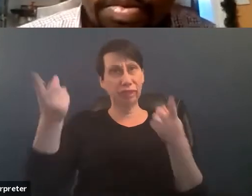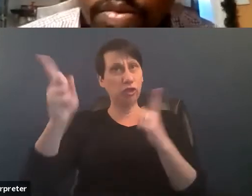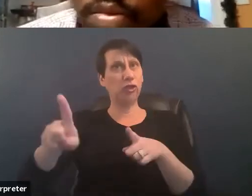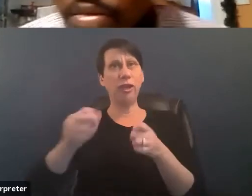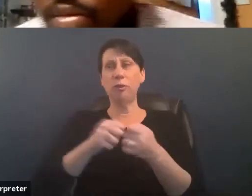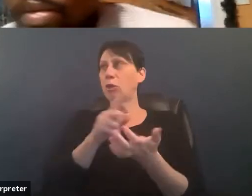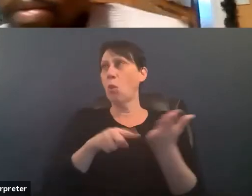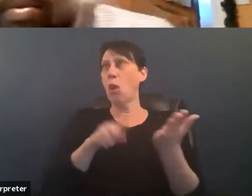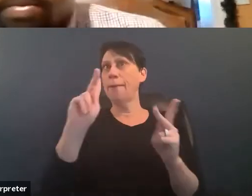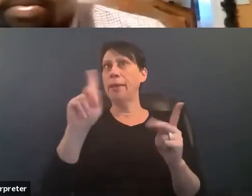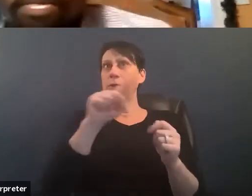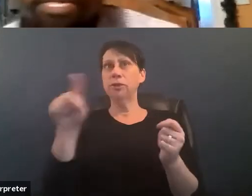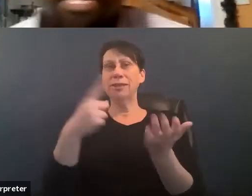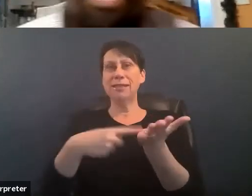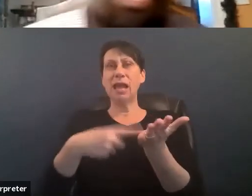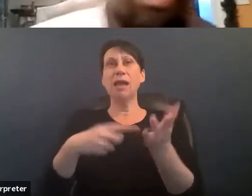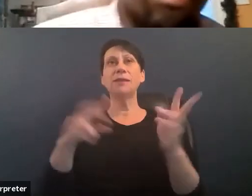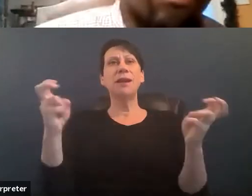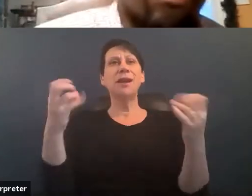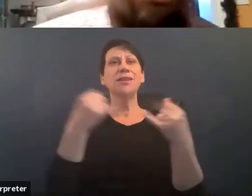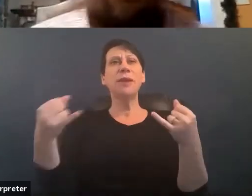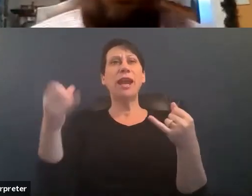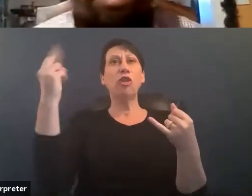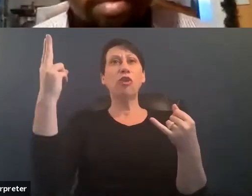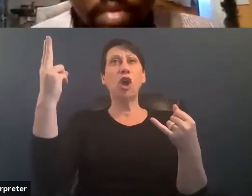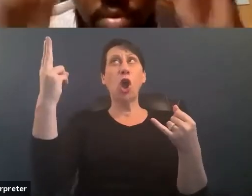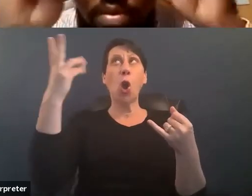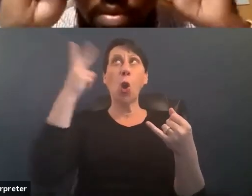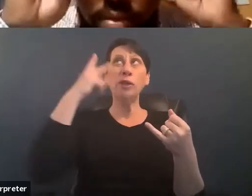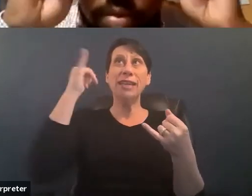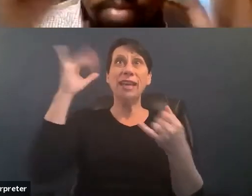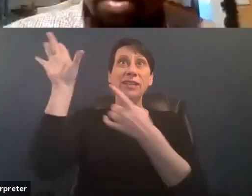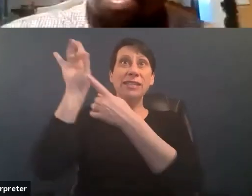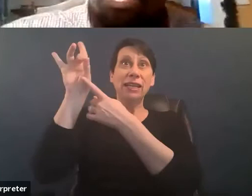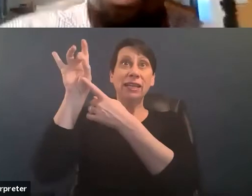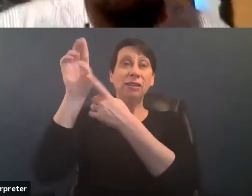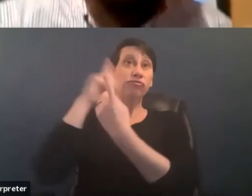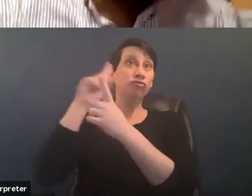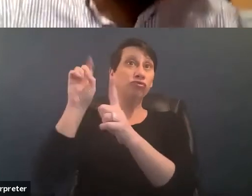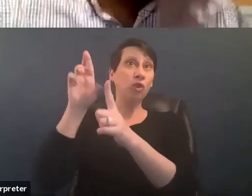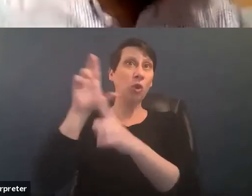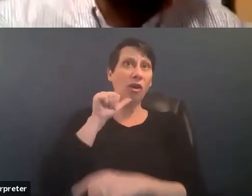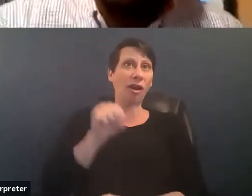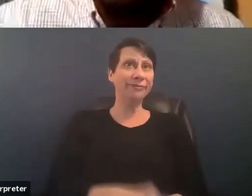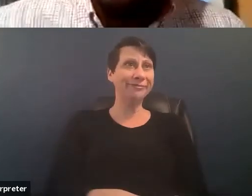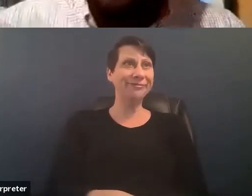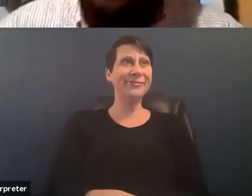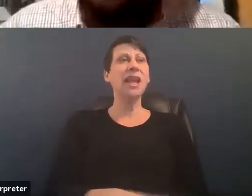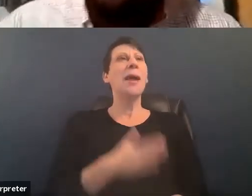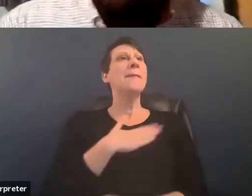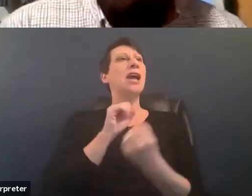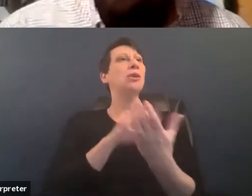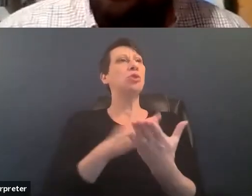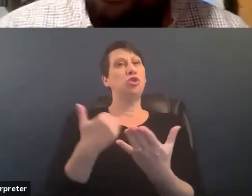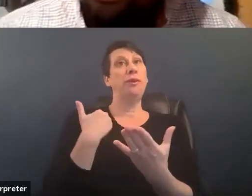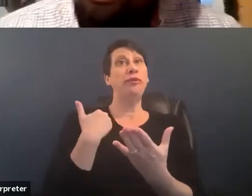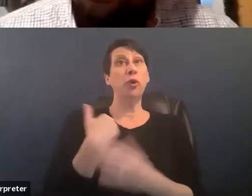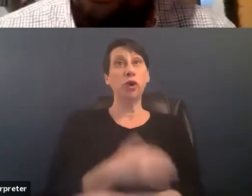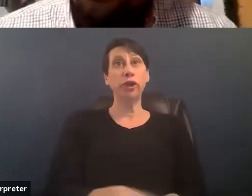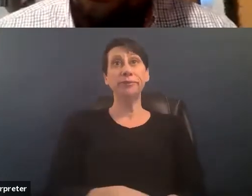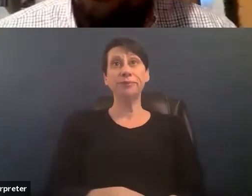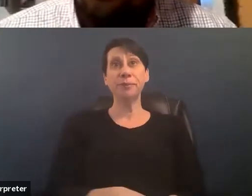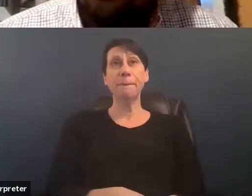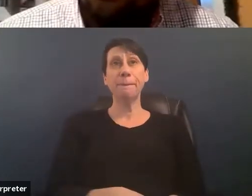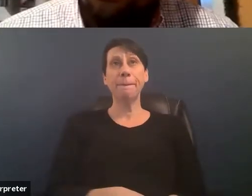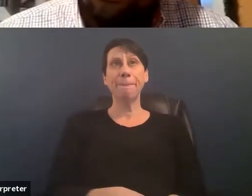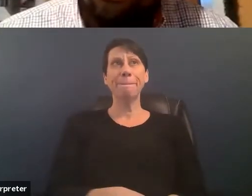about spaghetti throwing and challenges and all of that. I think my approach really early on, which I